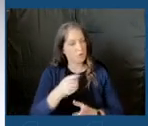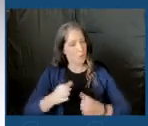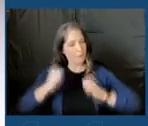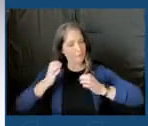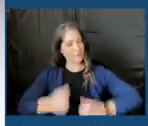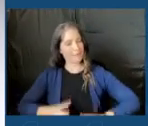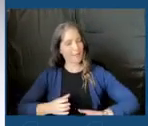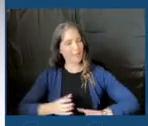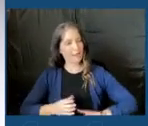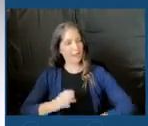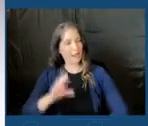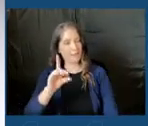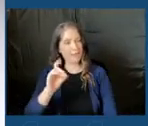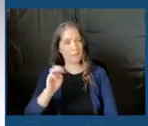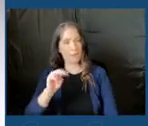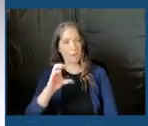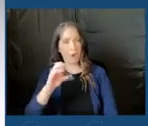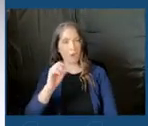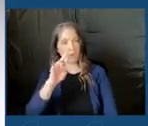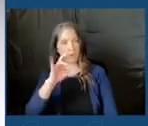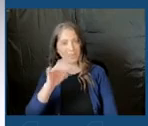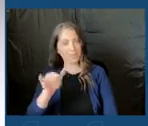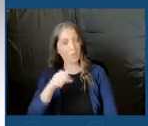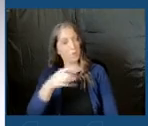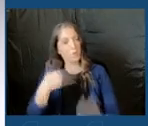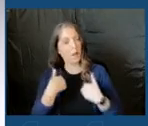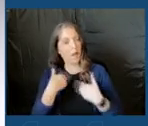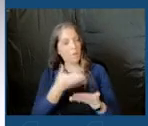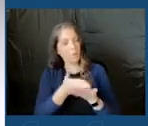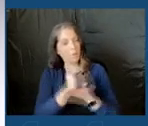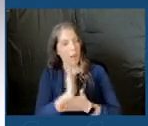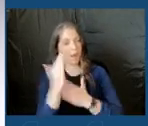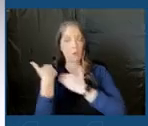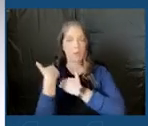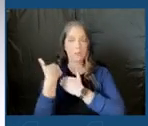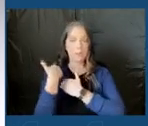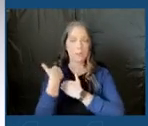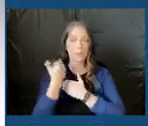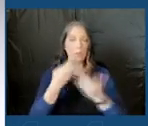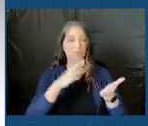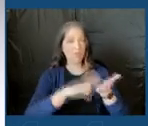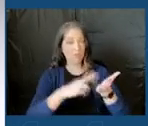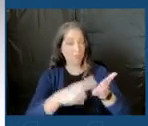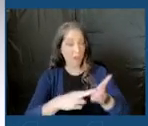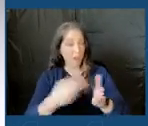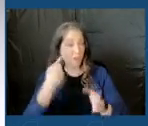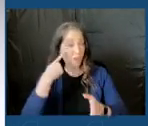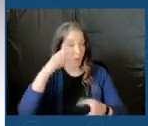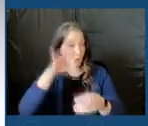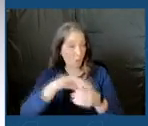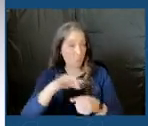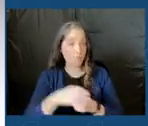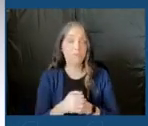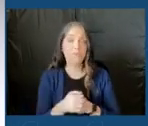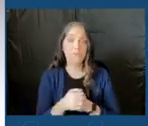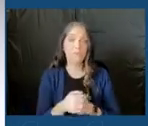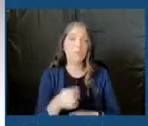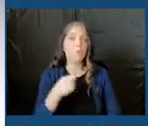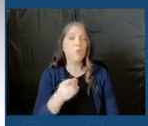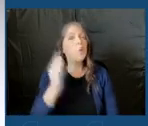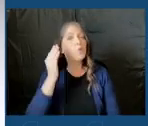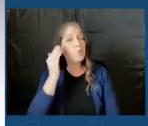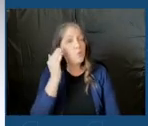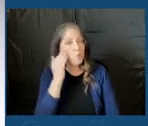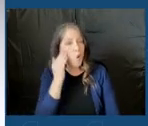democracy, that you have a right and a responsibility to do what you can to register to vote, knowing full well that when you passed